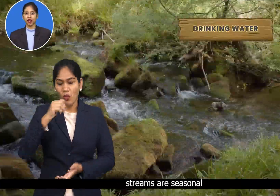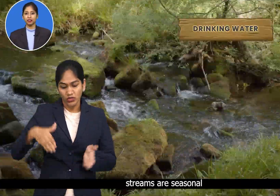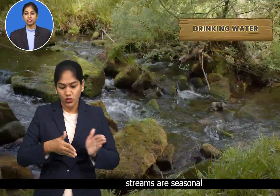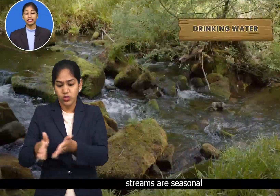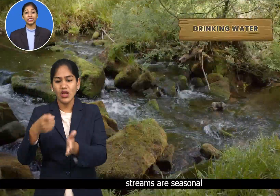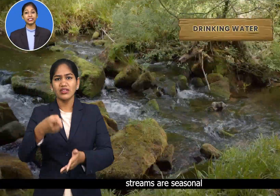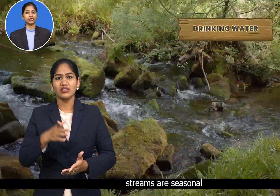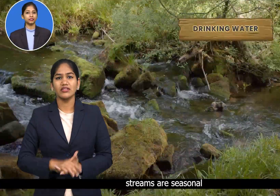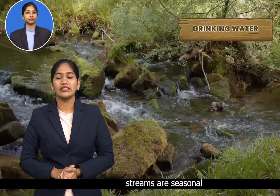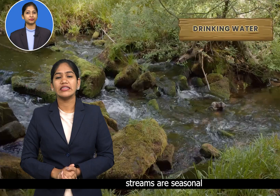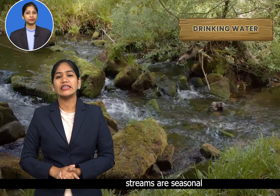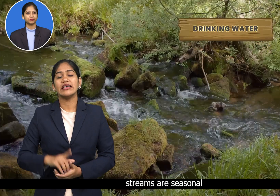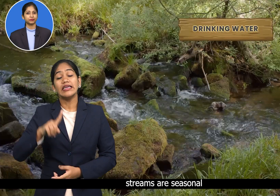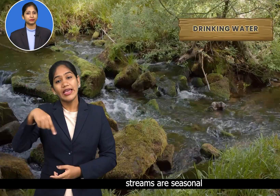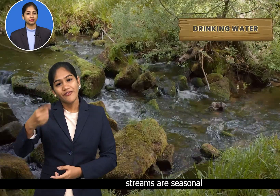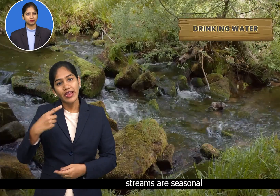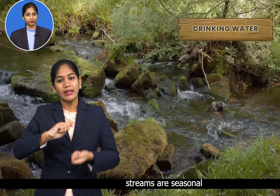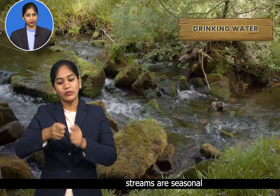streams are seasonal